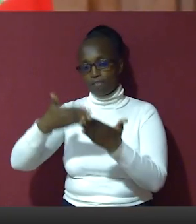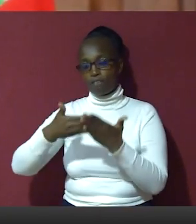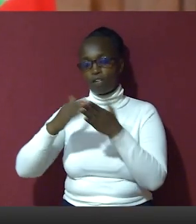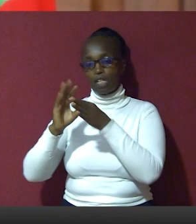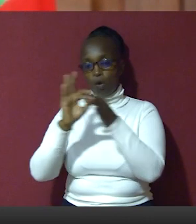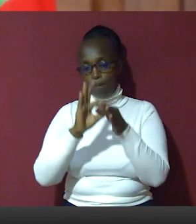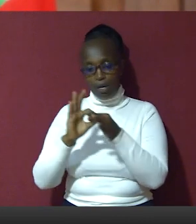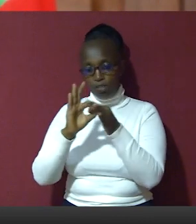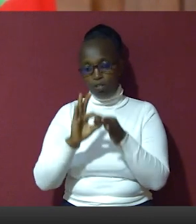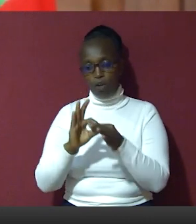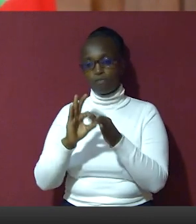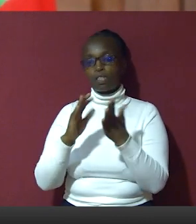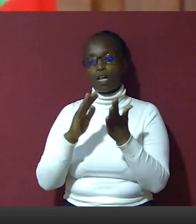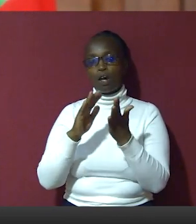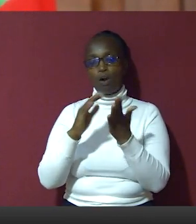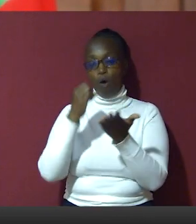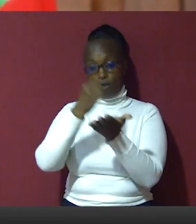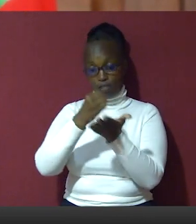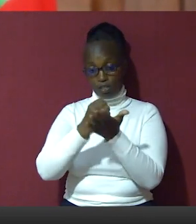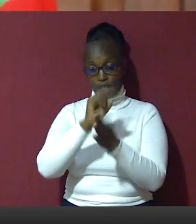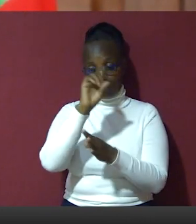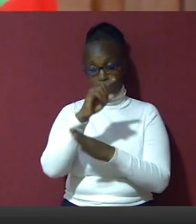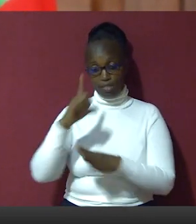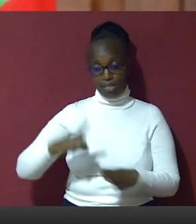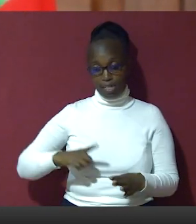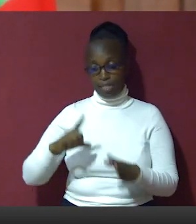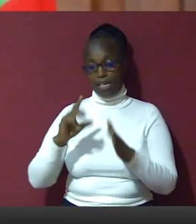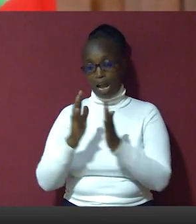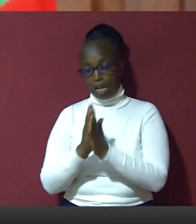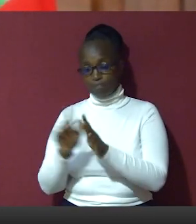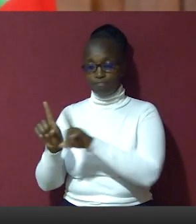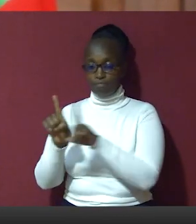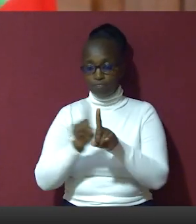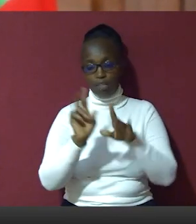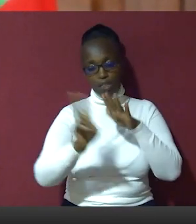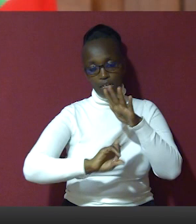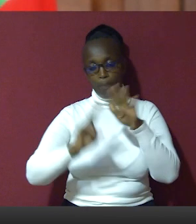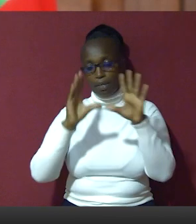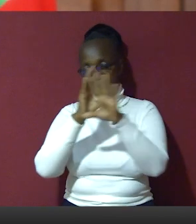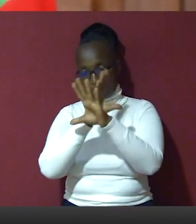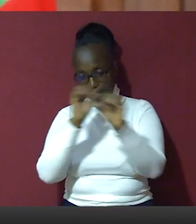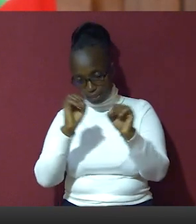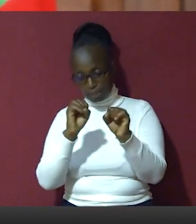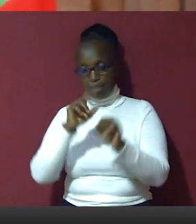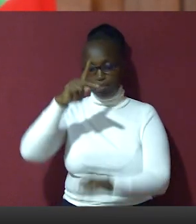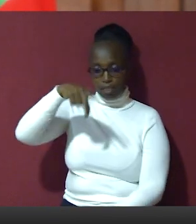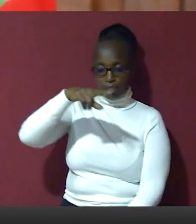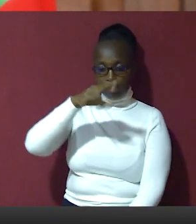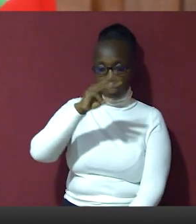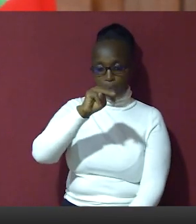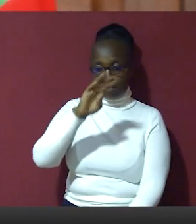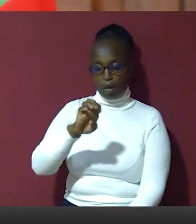the operations of the Office of the First Lady, the spouse of the Deputy President, and the Prime Cabinet